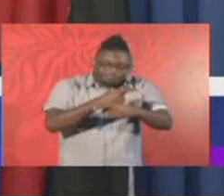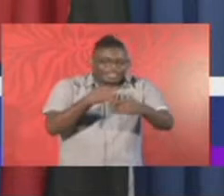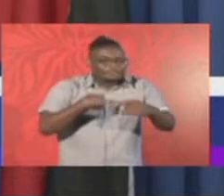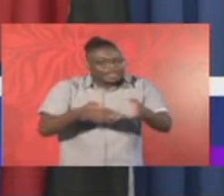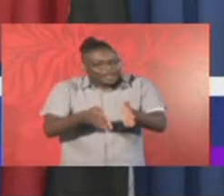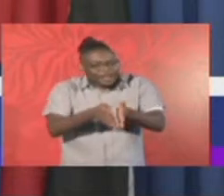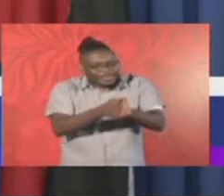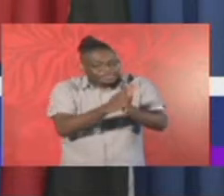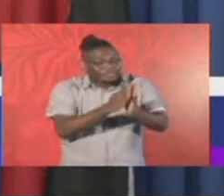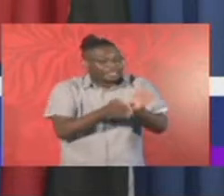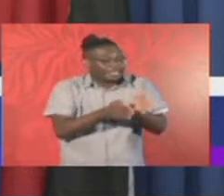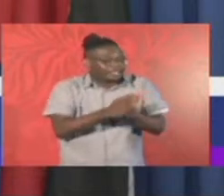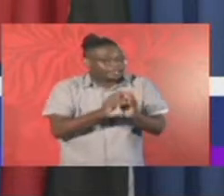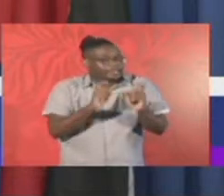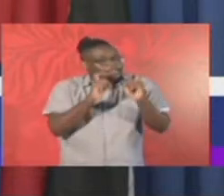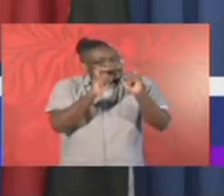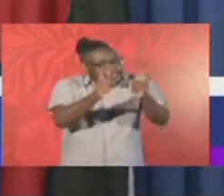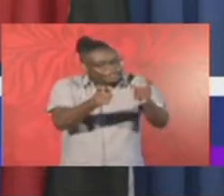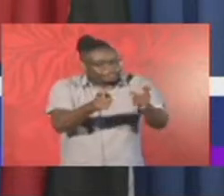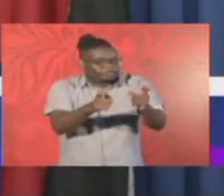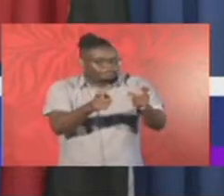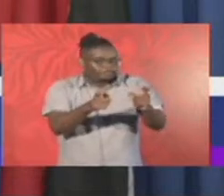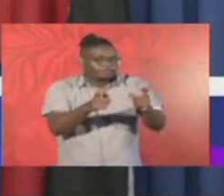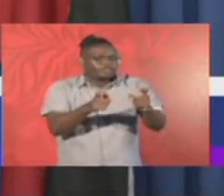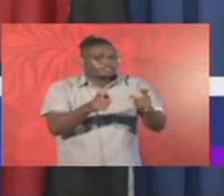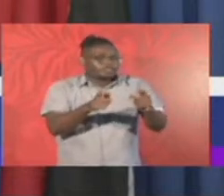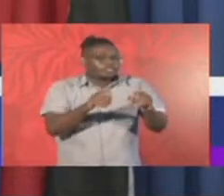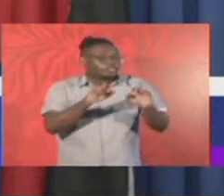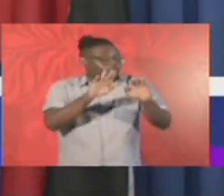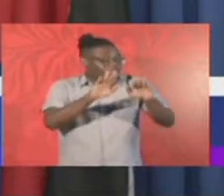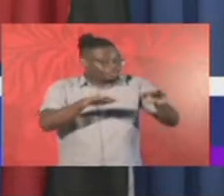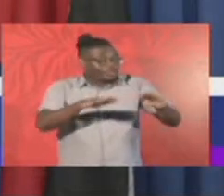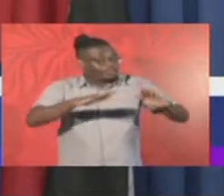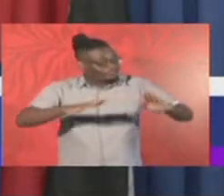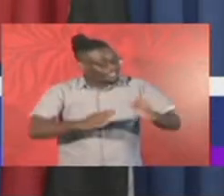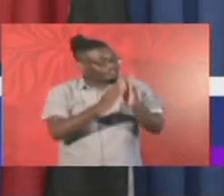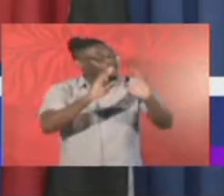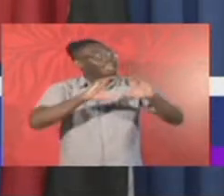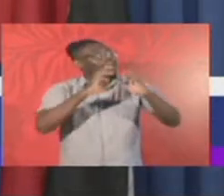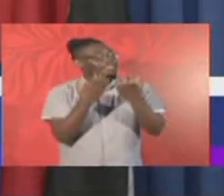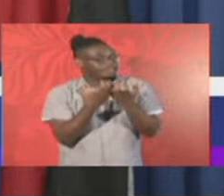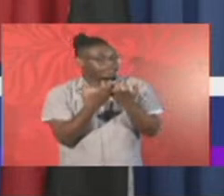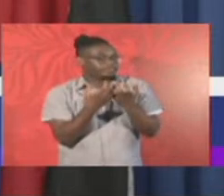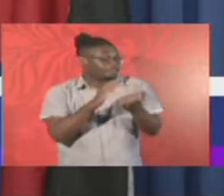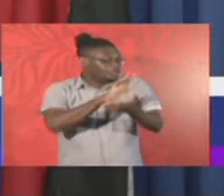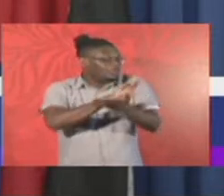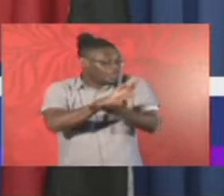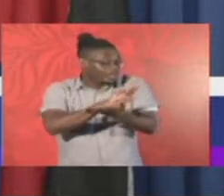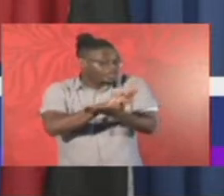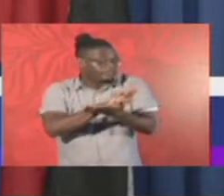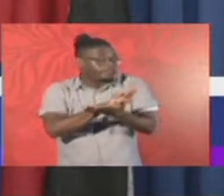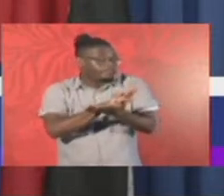children face-to-face education with the relevant teaching and teachers